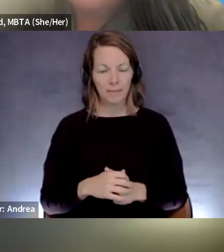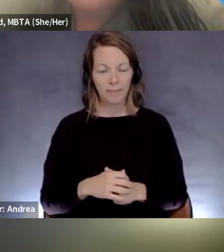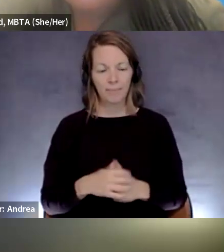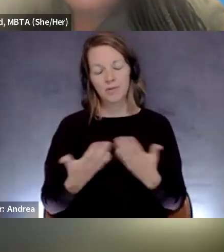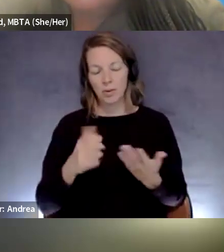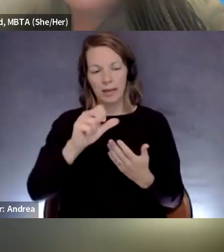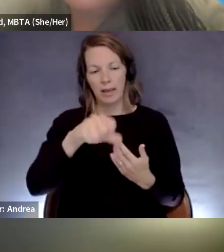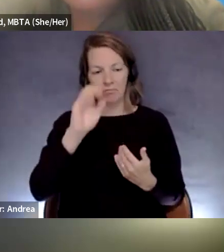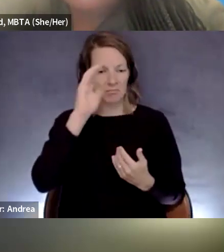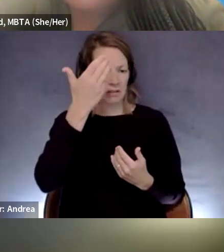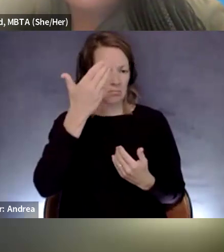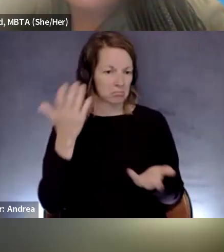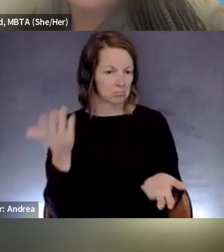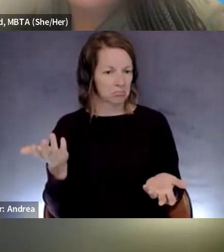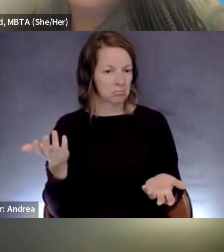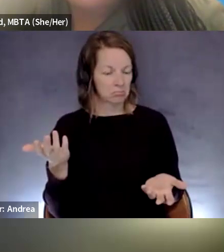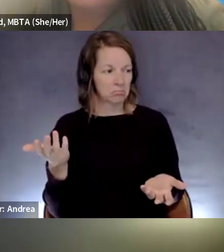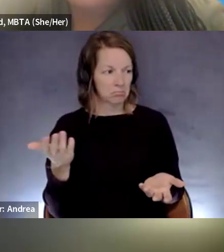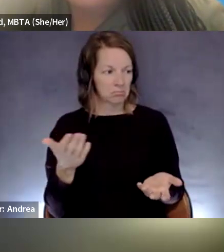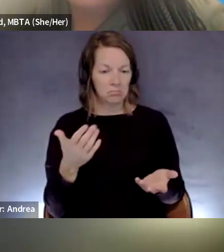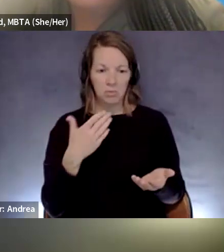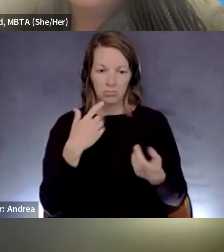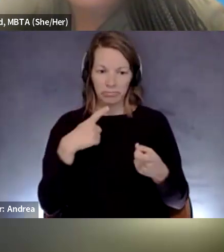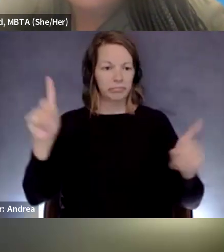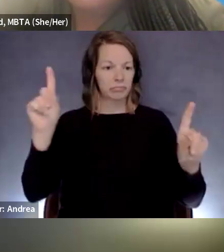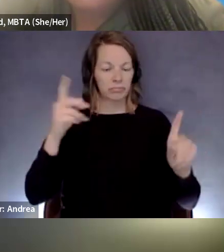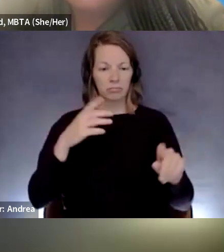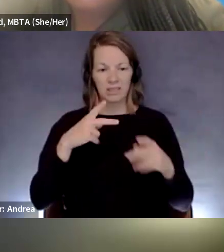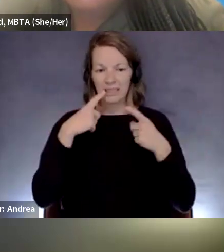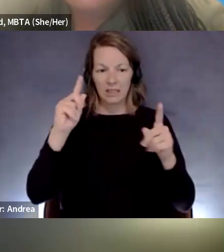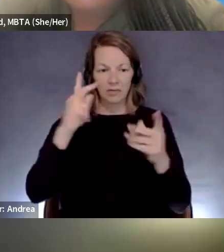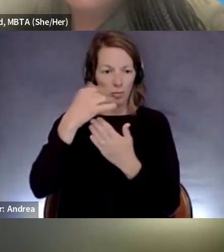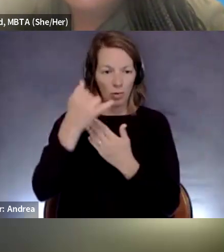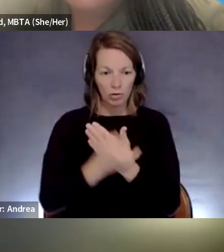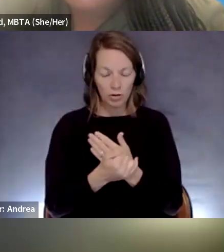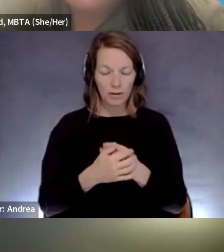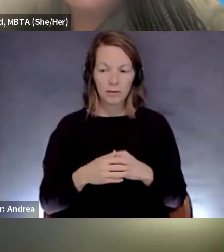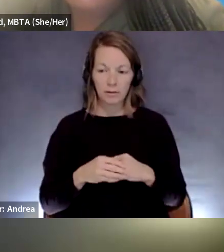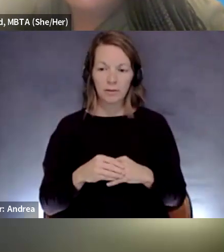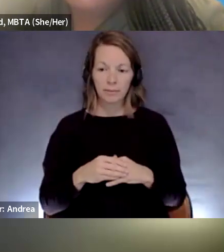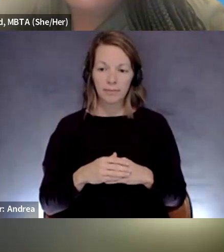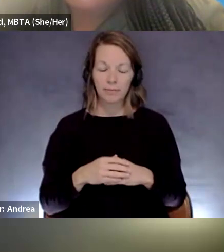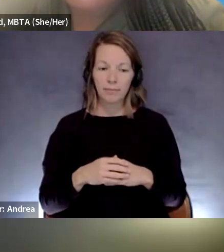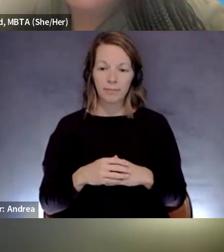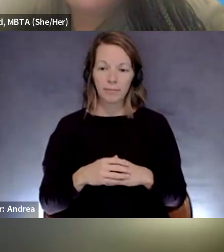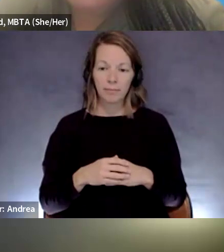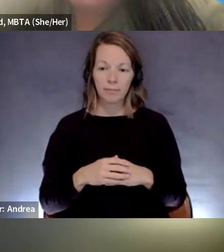So yeah, it turned out to be a very successful project, and I think